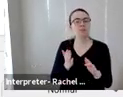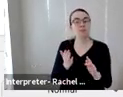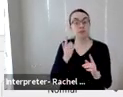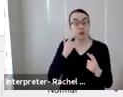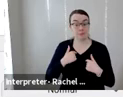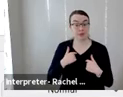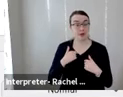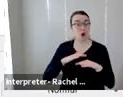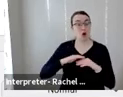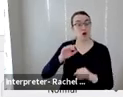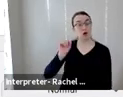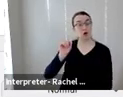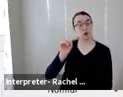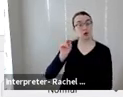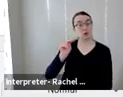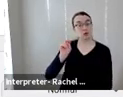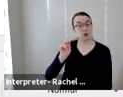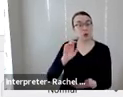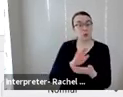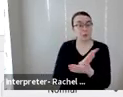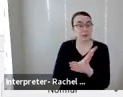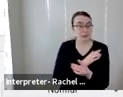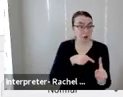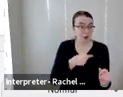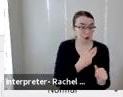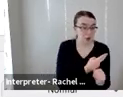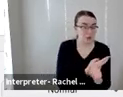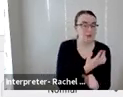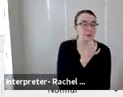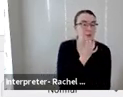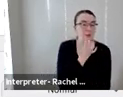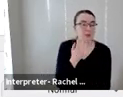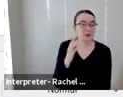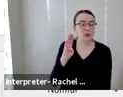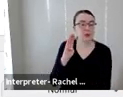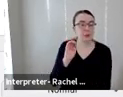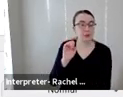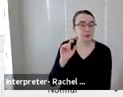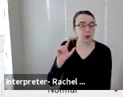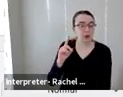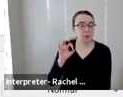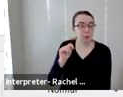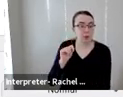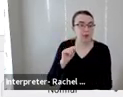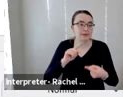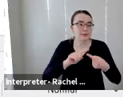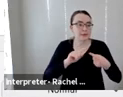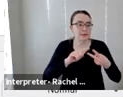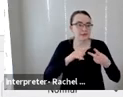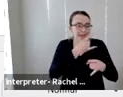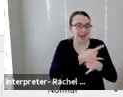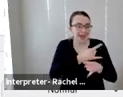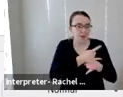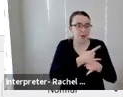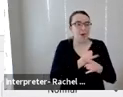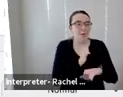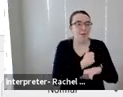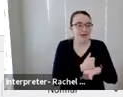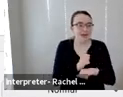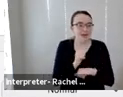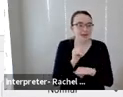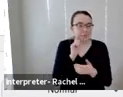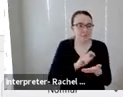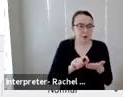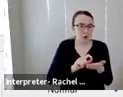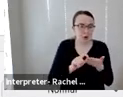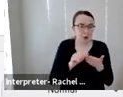tone paper and the papers I'm using, I like ballpoint and alcohol-based markers. I know I went a long way to answer that question, but that's